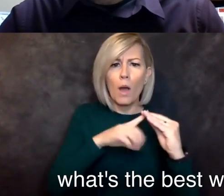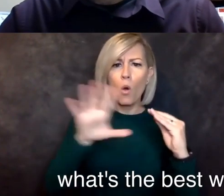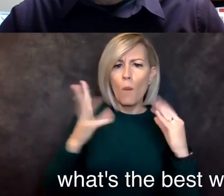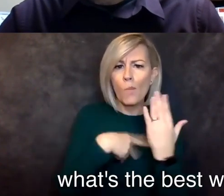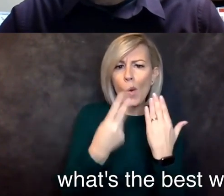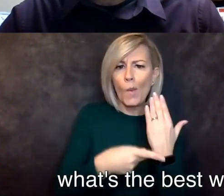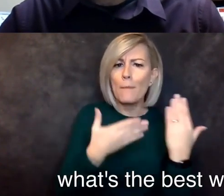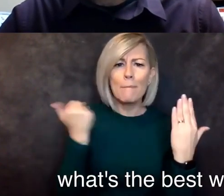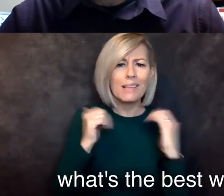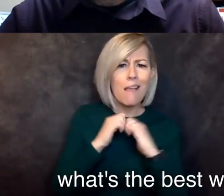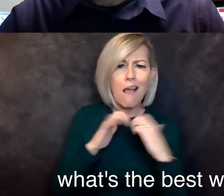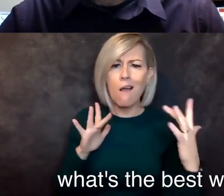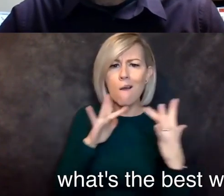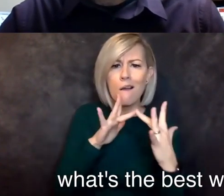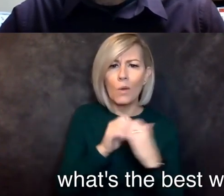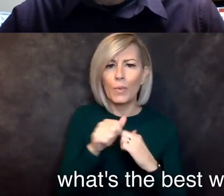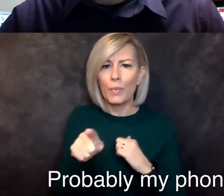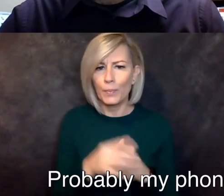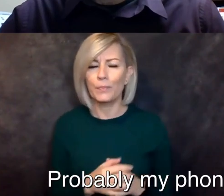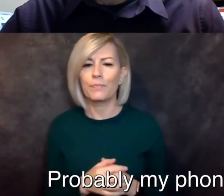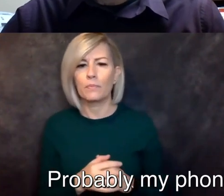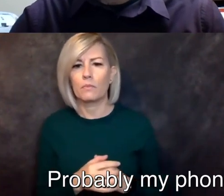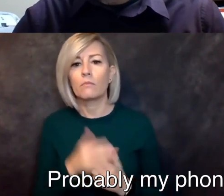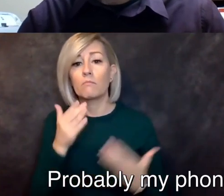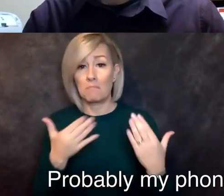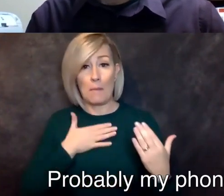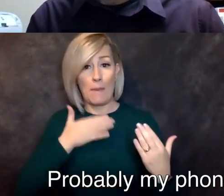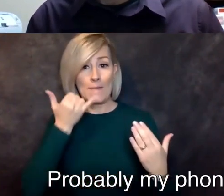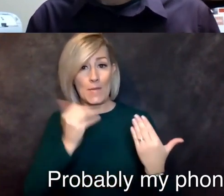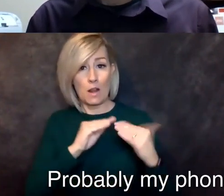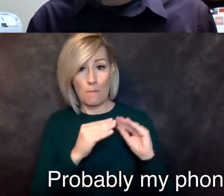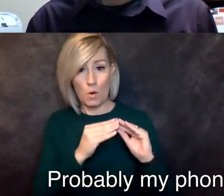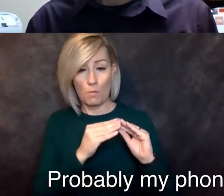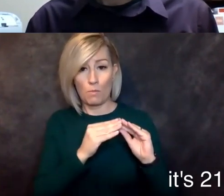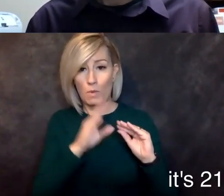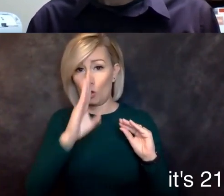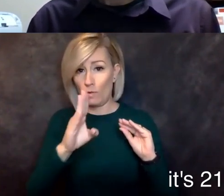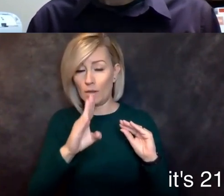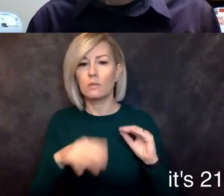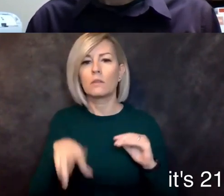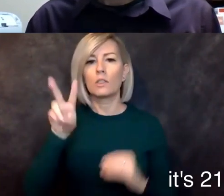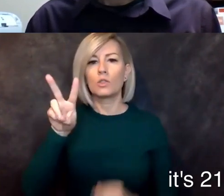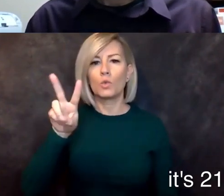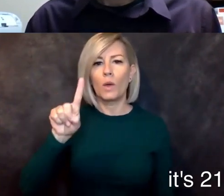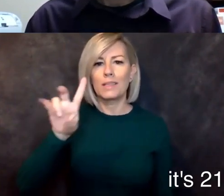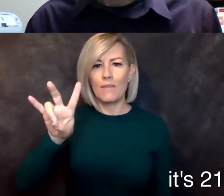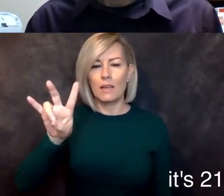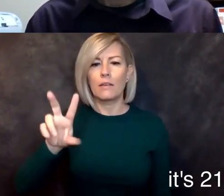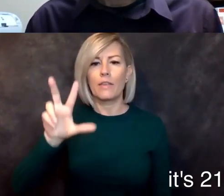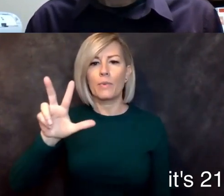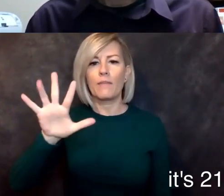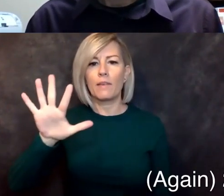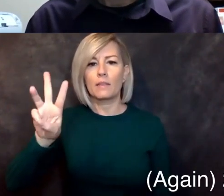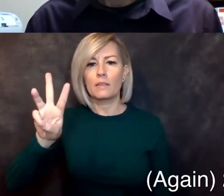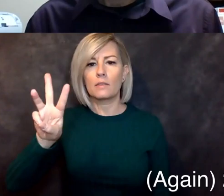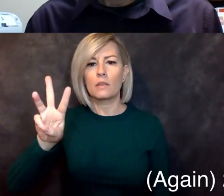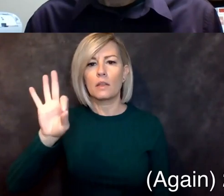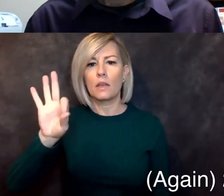what's the best way to connect with you? Probably my phone number, my direct line. It's 217-356